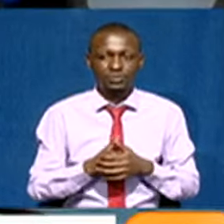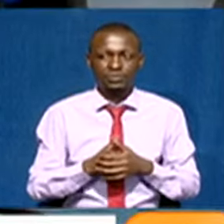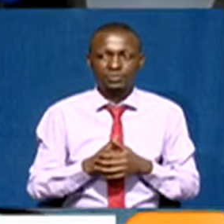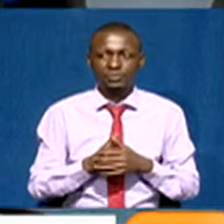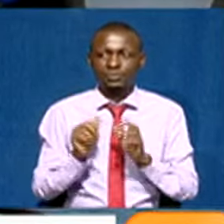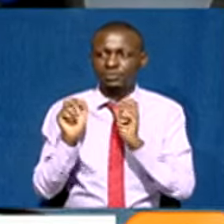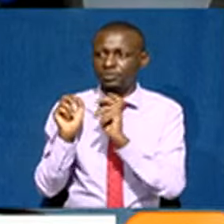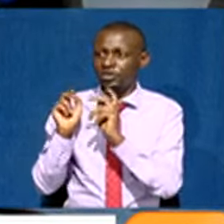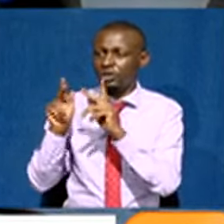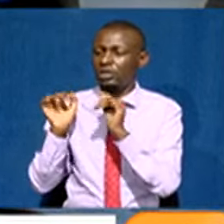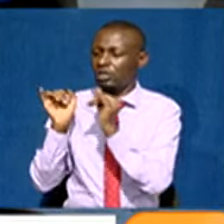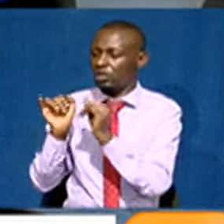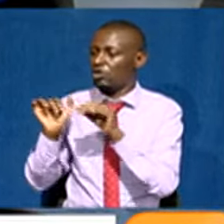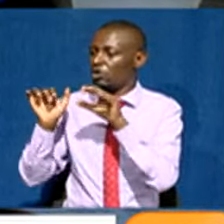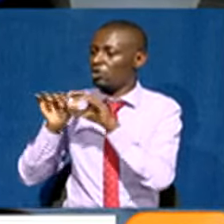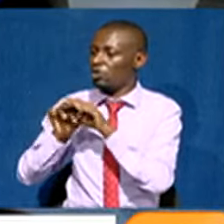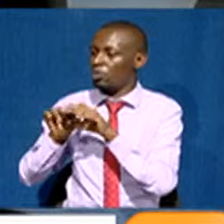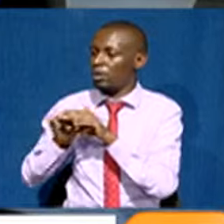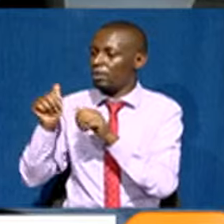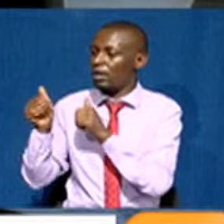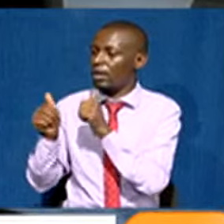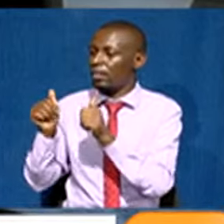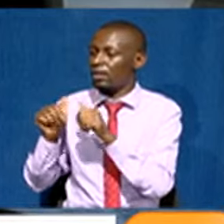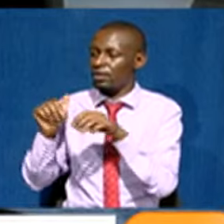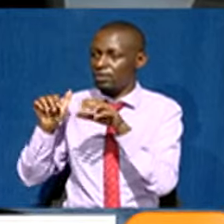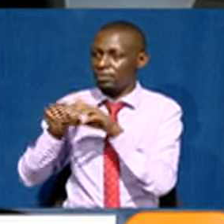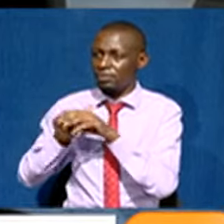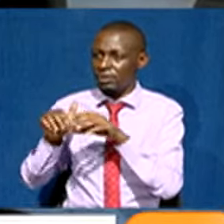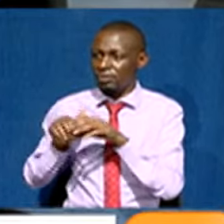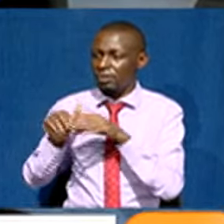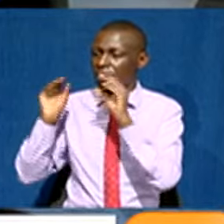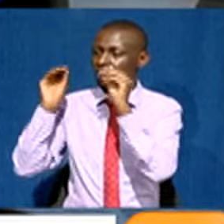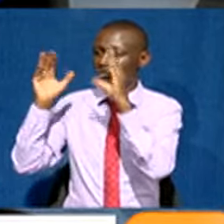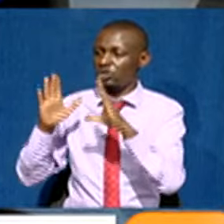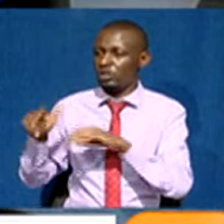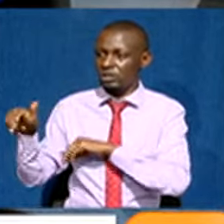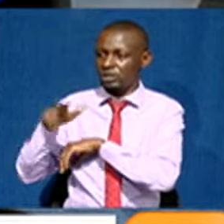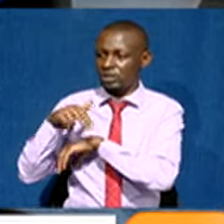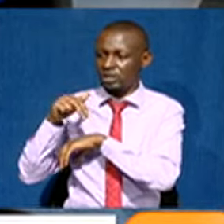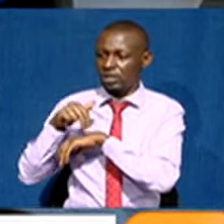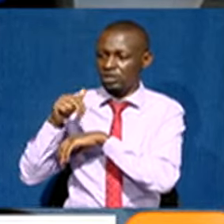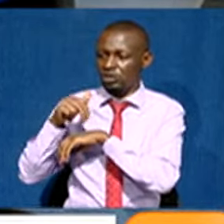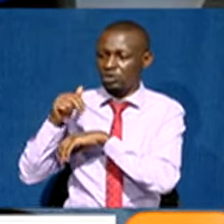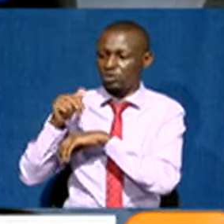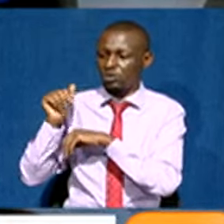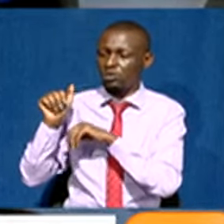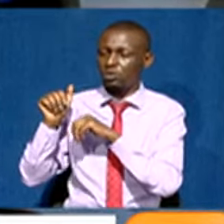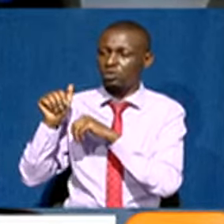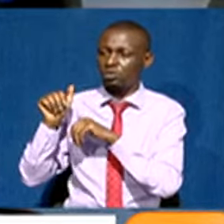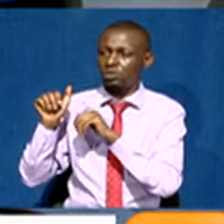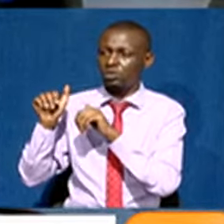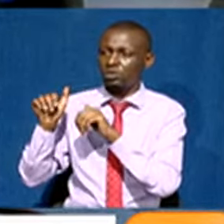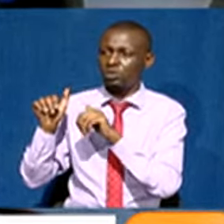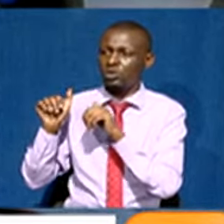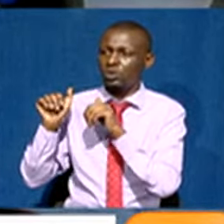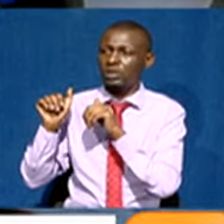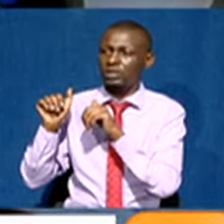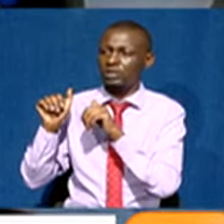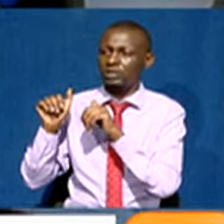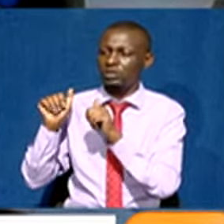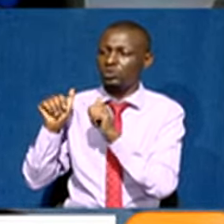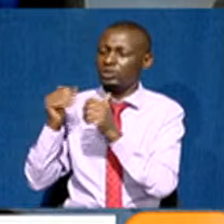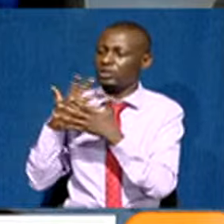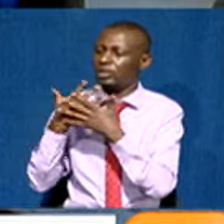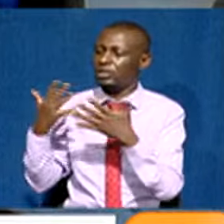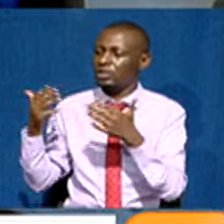can those new members and also other existing members of Mwalimu National look forward to in terms of products that you might be rolling